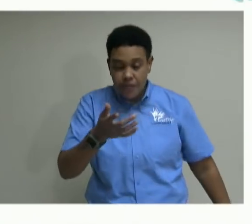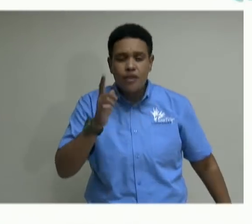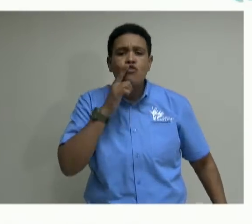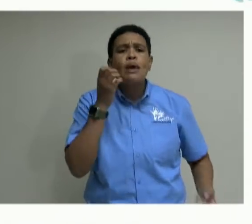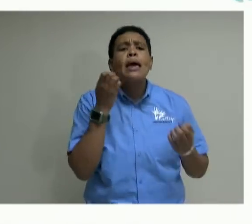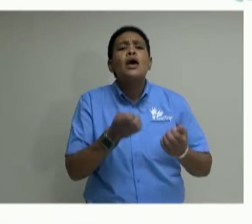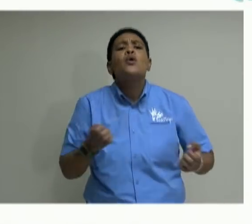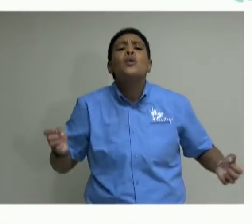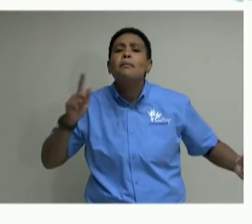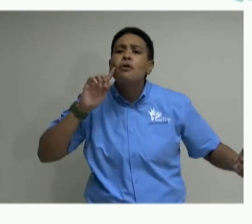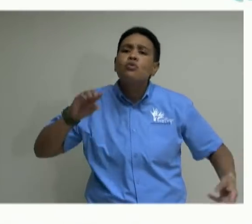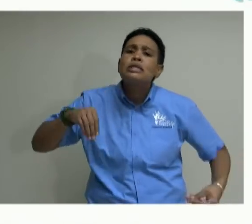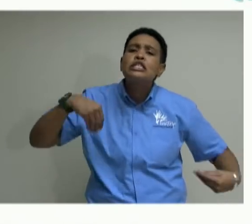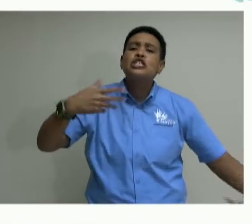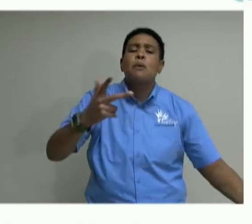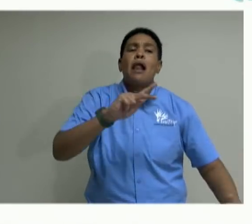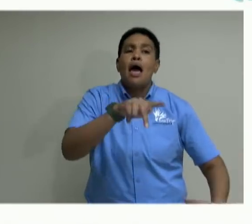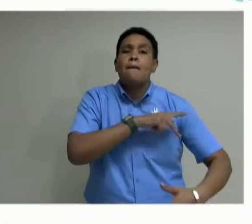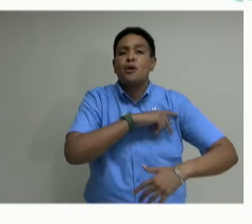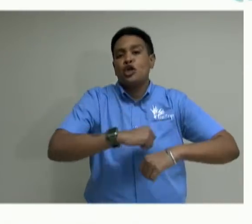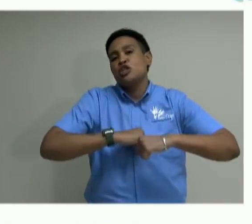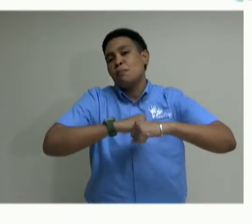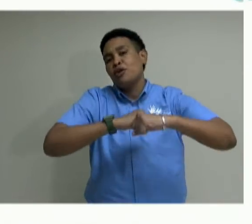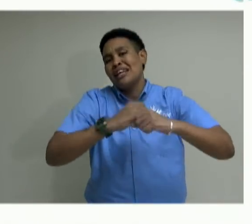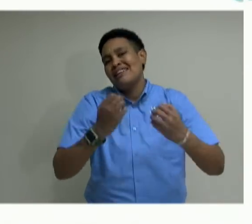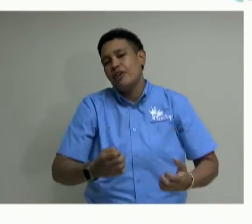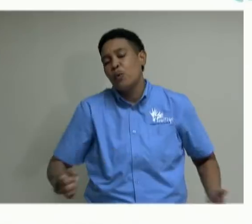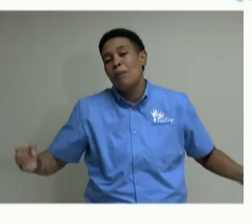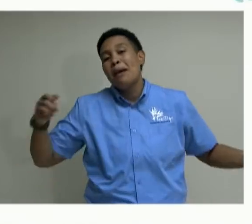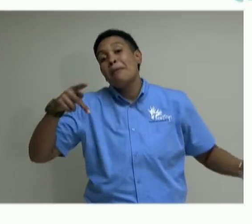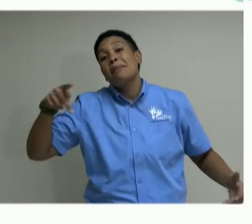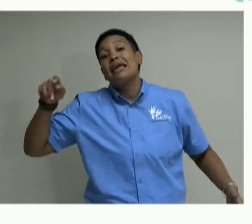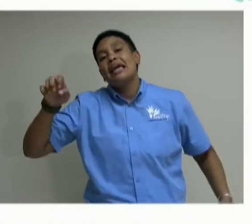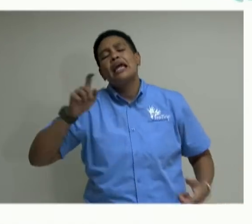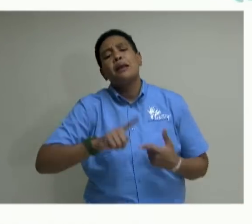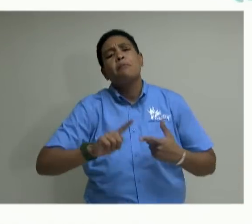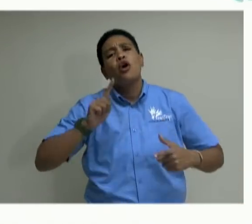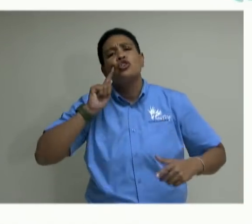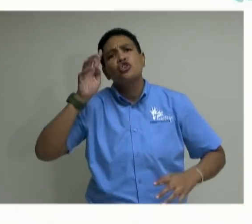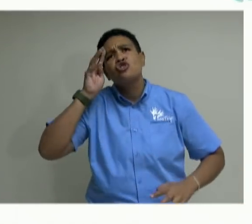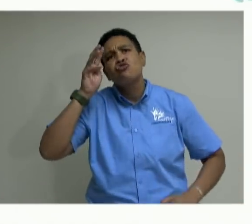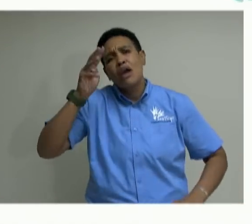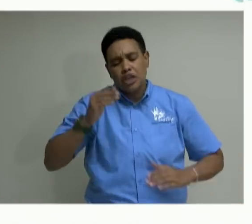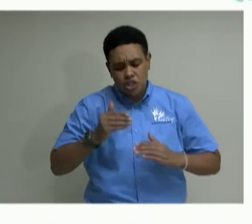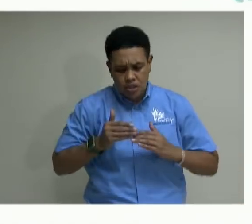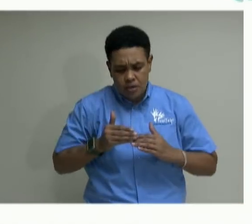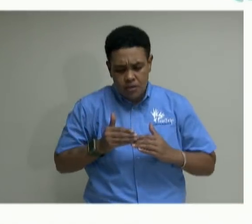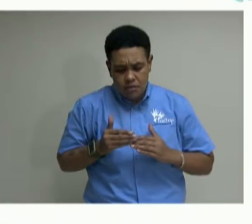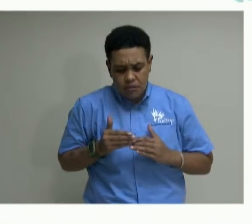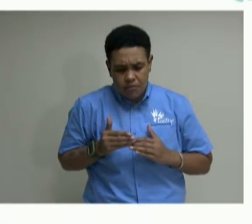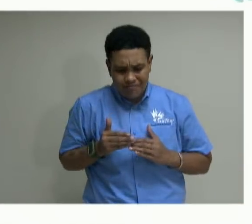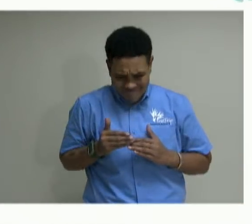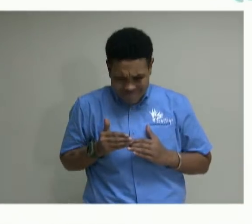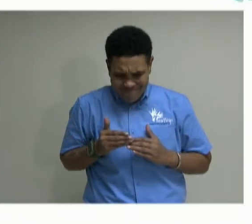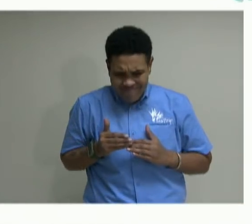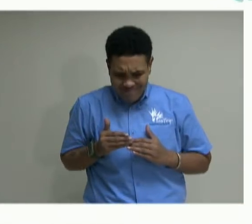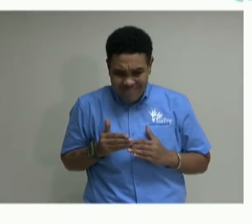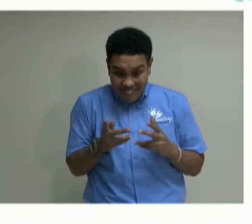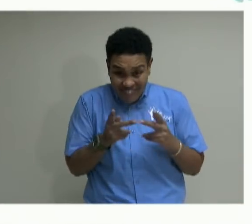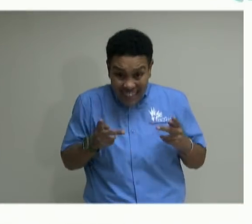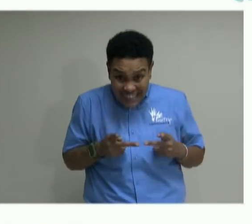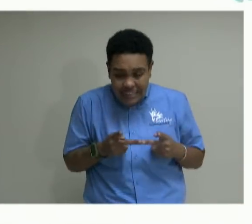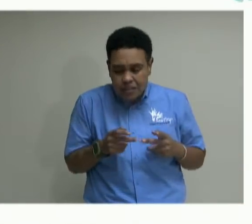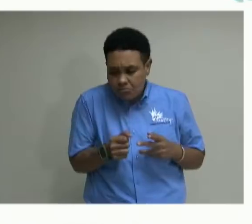equipment supply, personal protective equipment, and the creation of step-down facilities for persons who need to